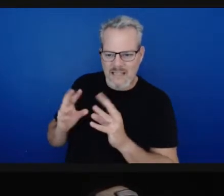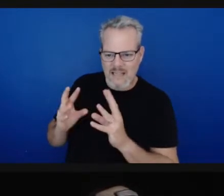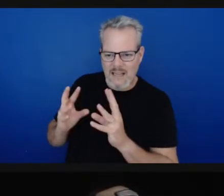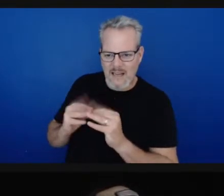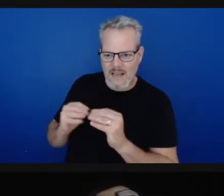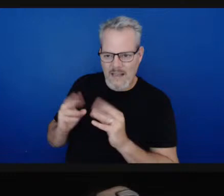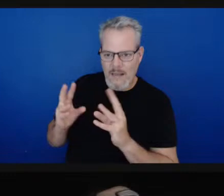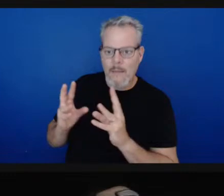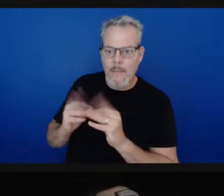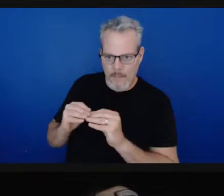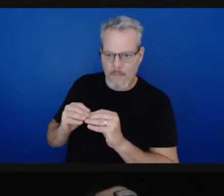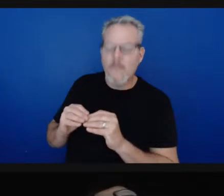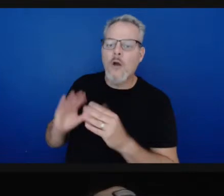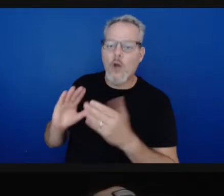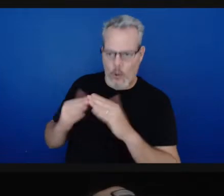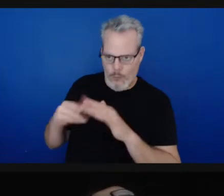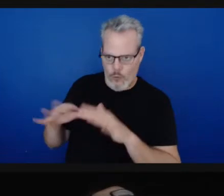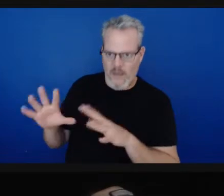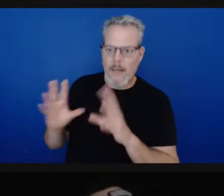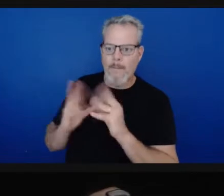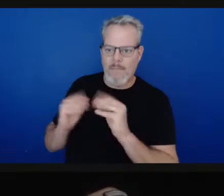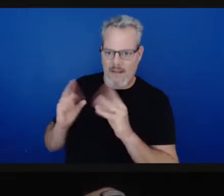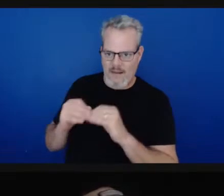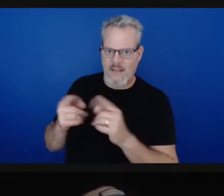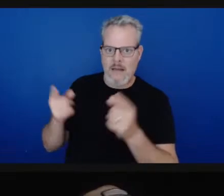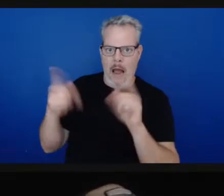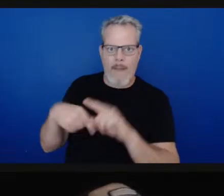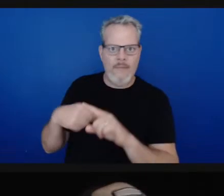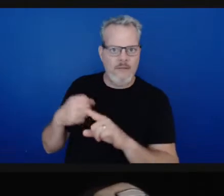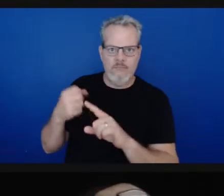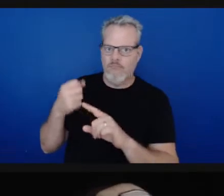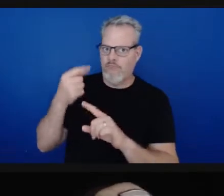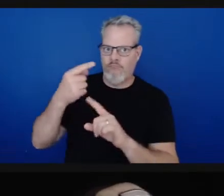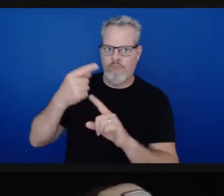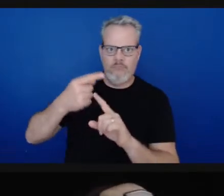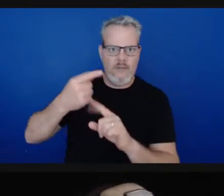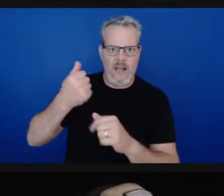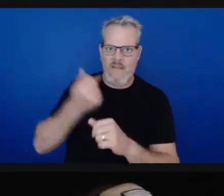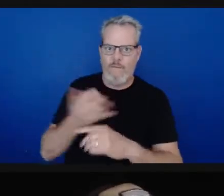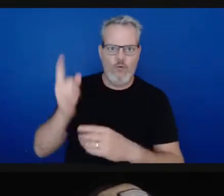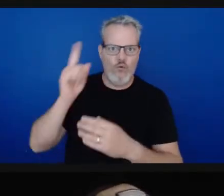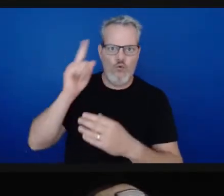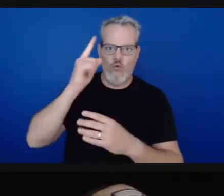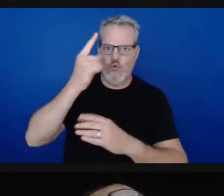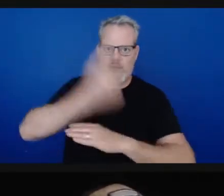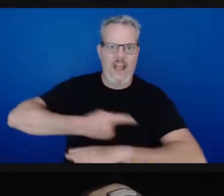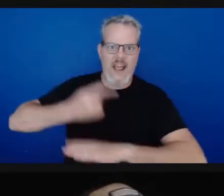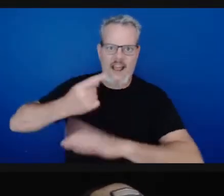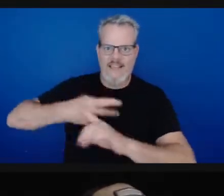very frequently in Pahoa, every few days, in fact. And here is one of those outreach events.